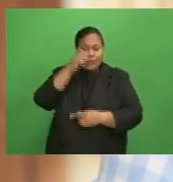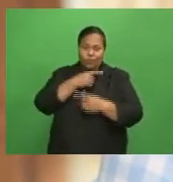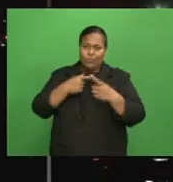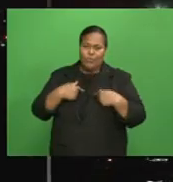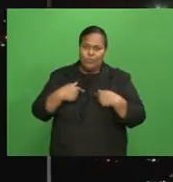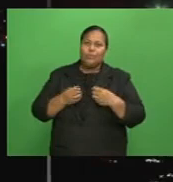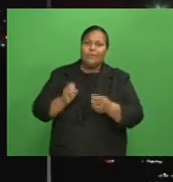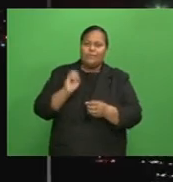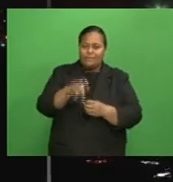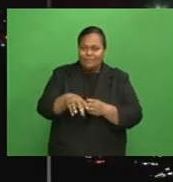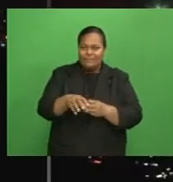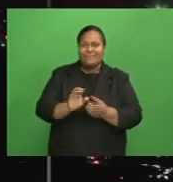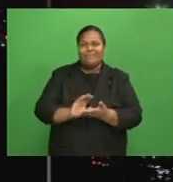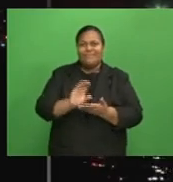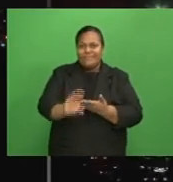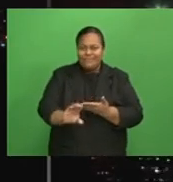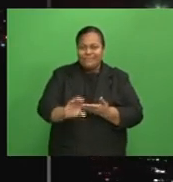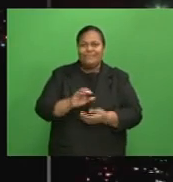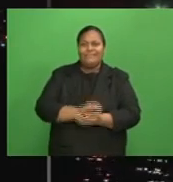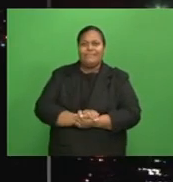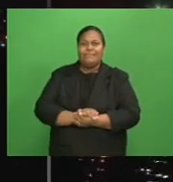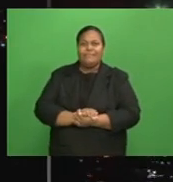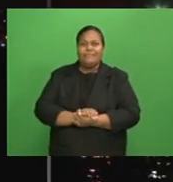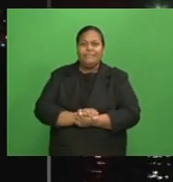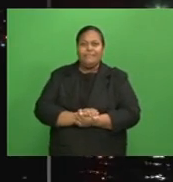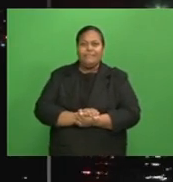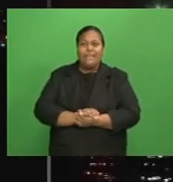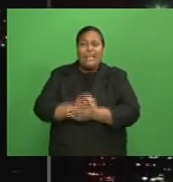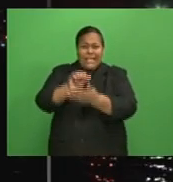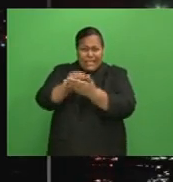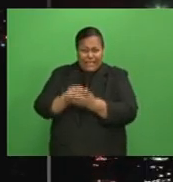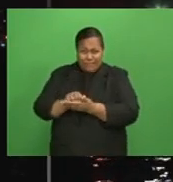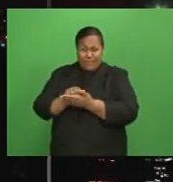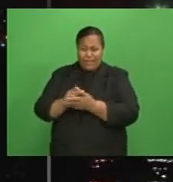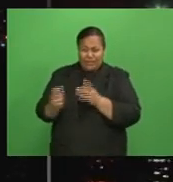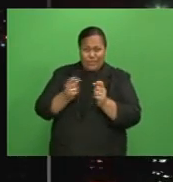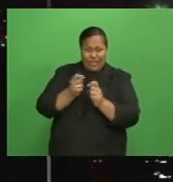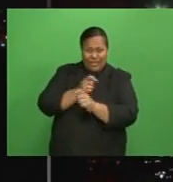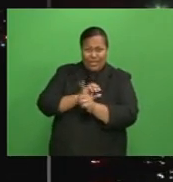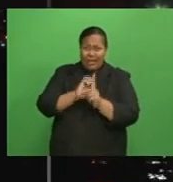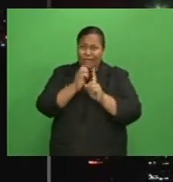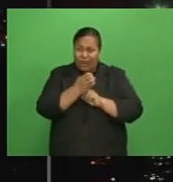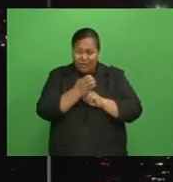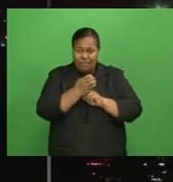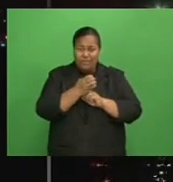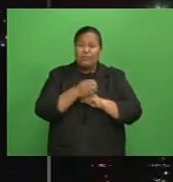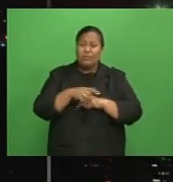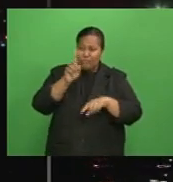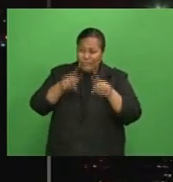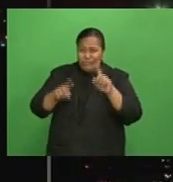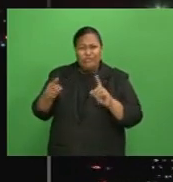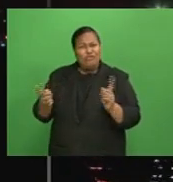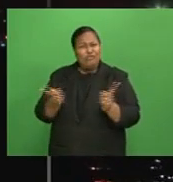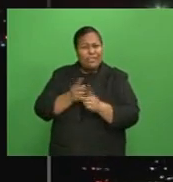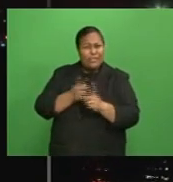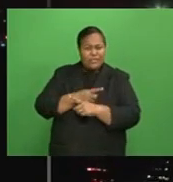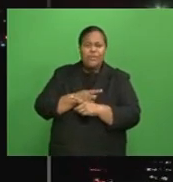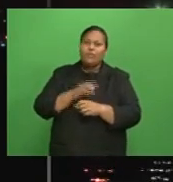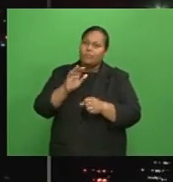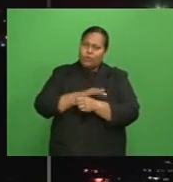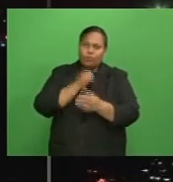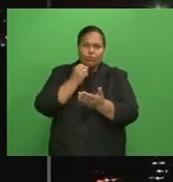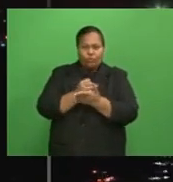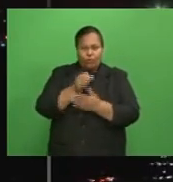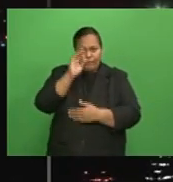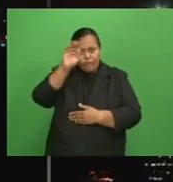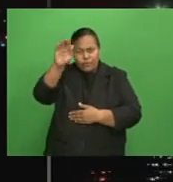payment. Preserving our environment and biodiversity is critical to ensuring our future generations do not face extreme